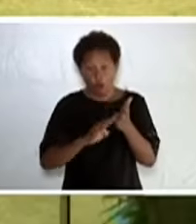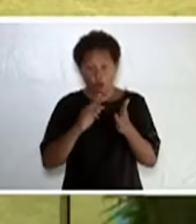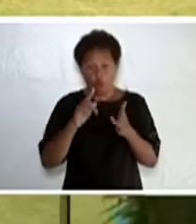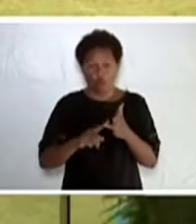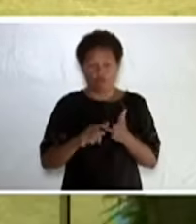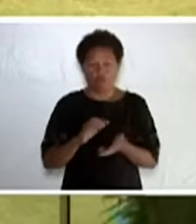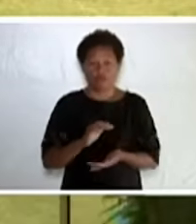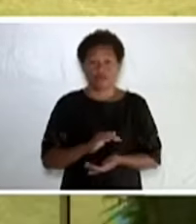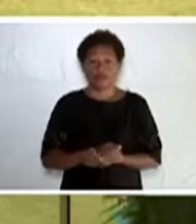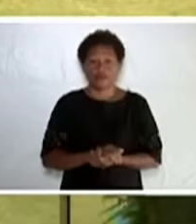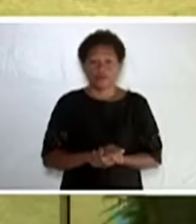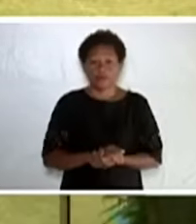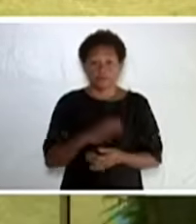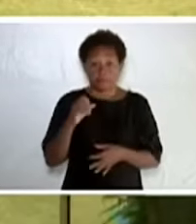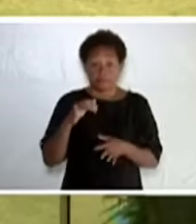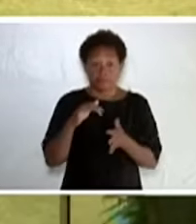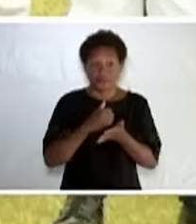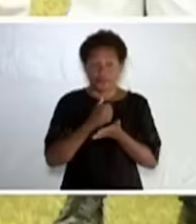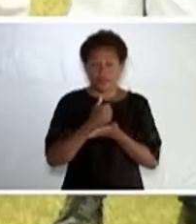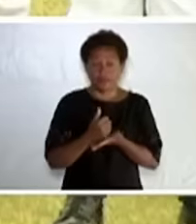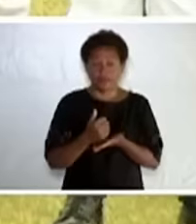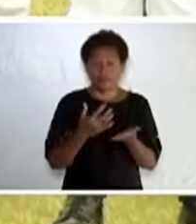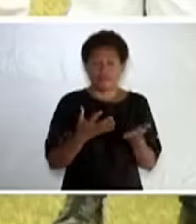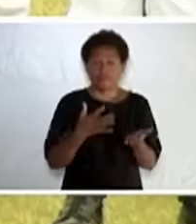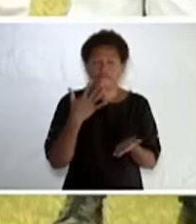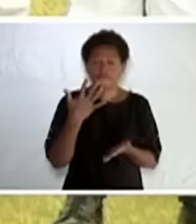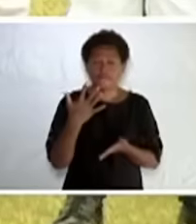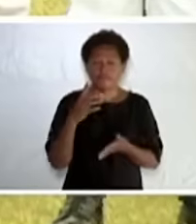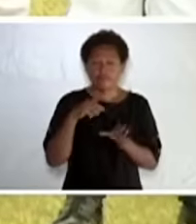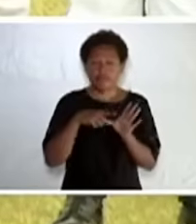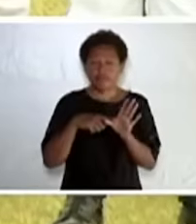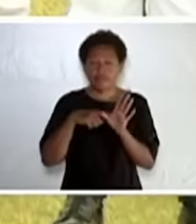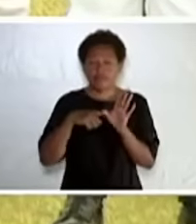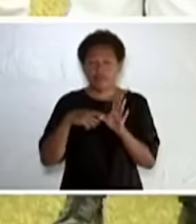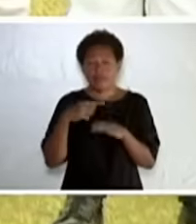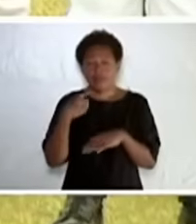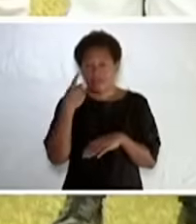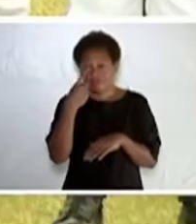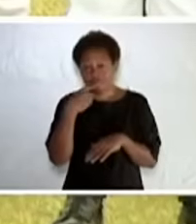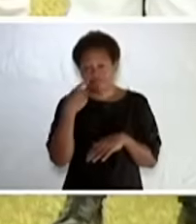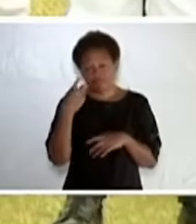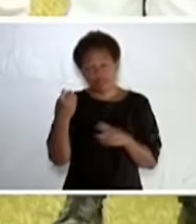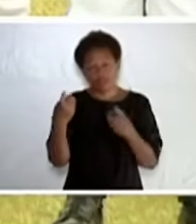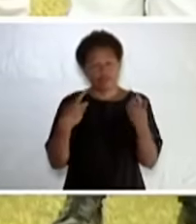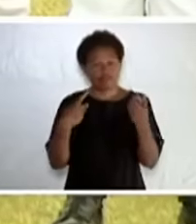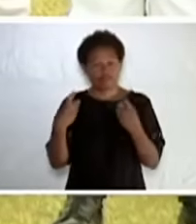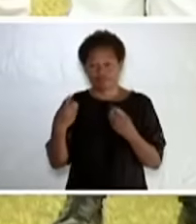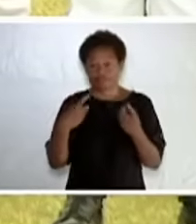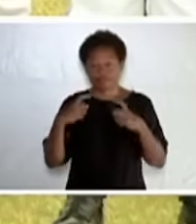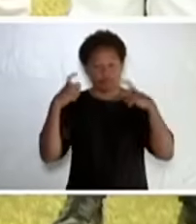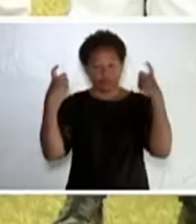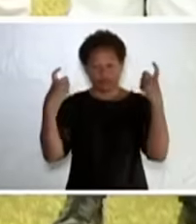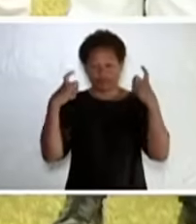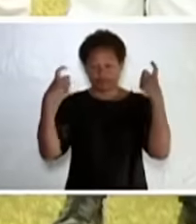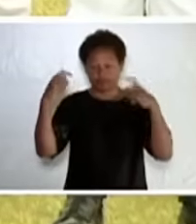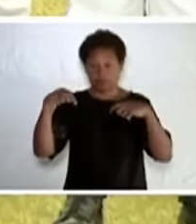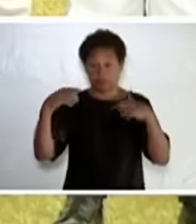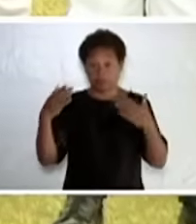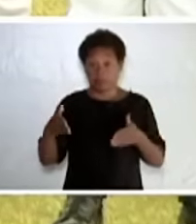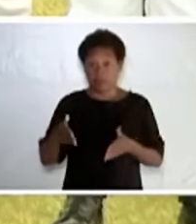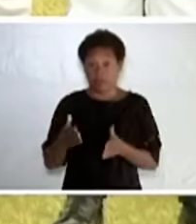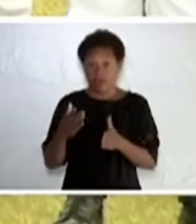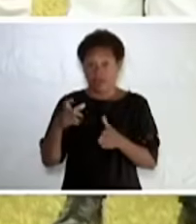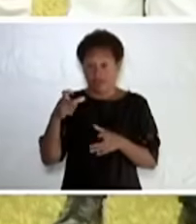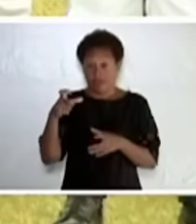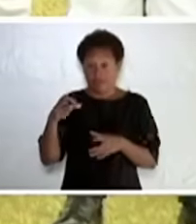Earlier today, we had a number of vibrant young faces and old faces coming together to celebrate the nation's birthday and, of course,